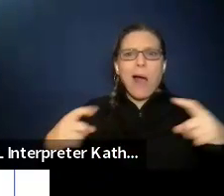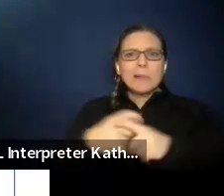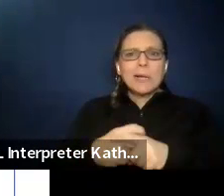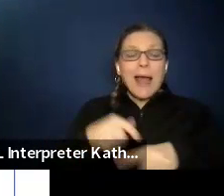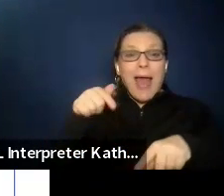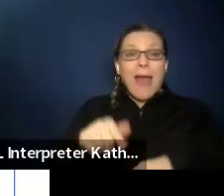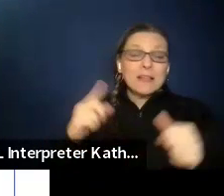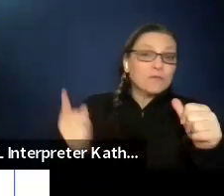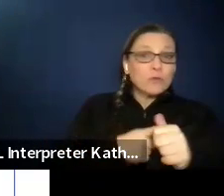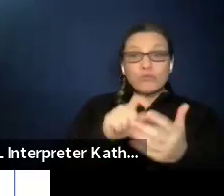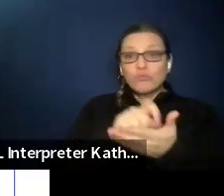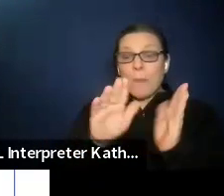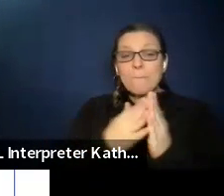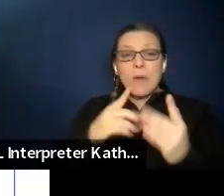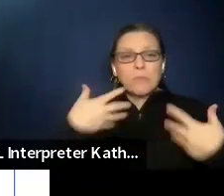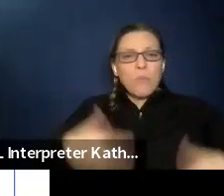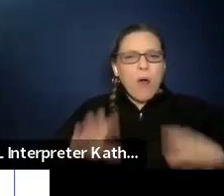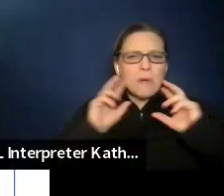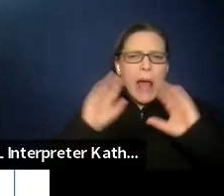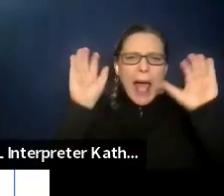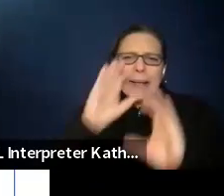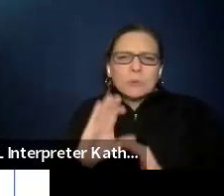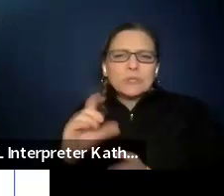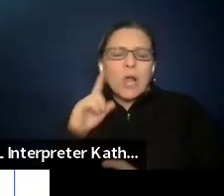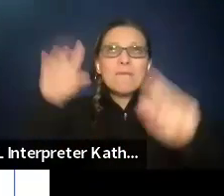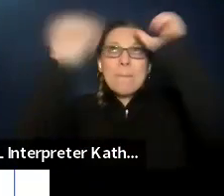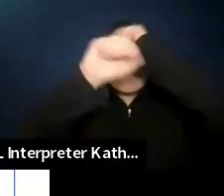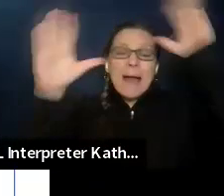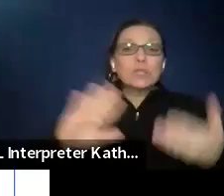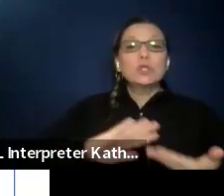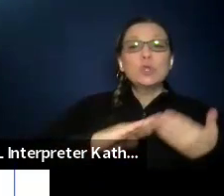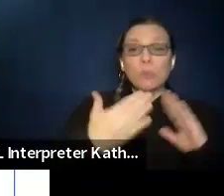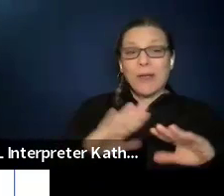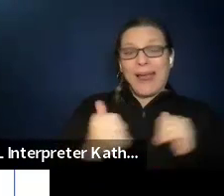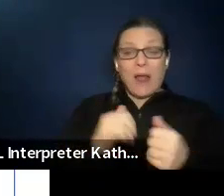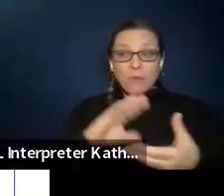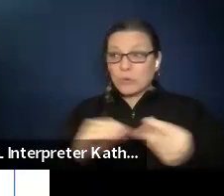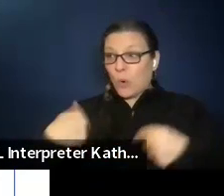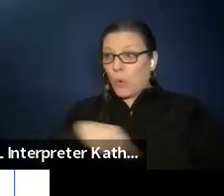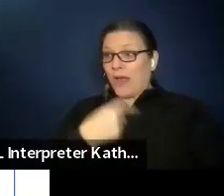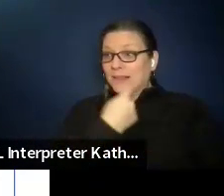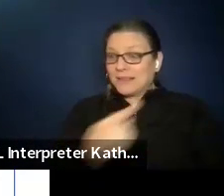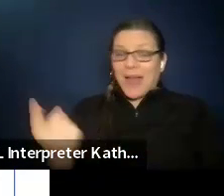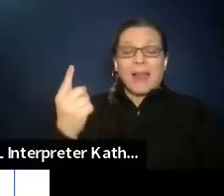stunning debut is a profound exploration of imagination, community, and how the stories we tell both